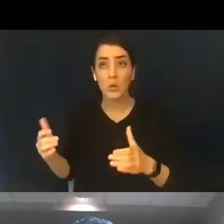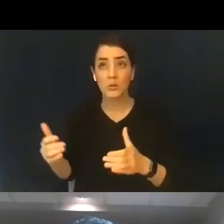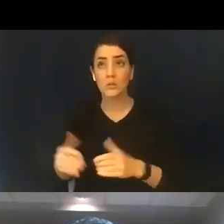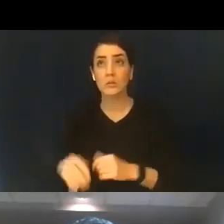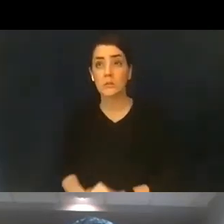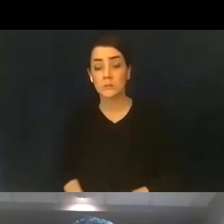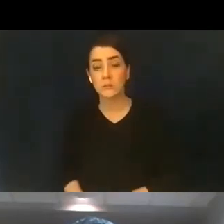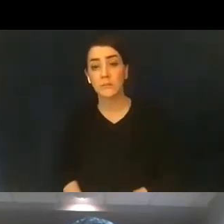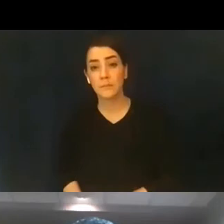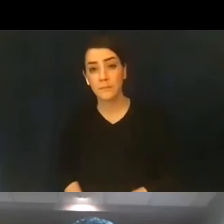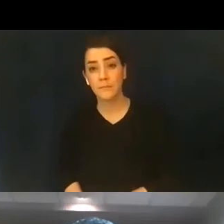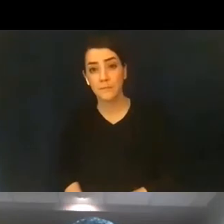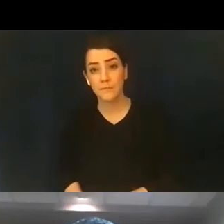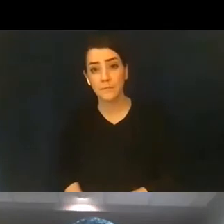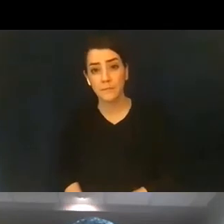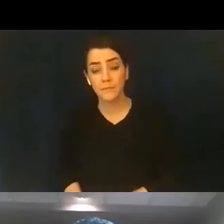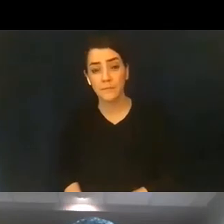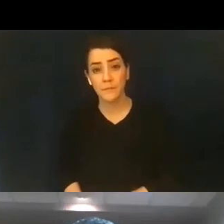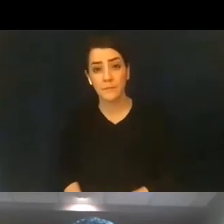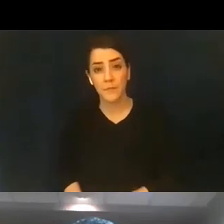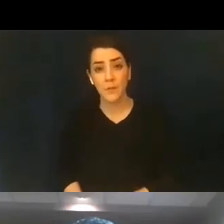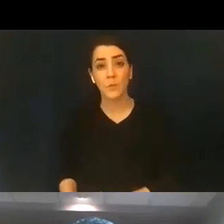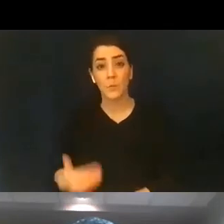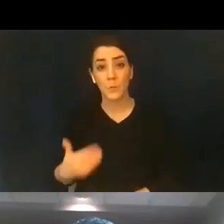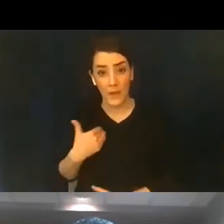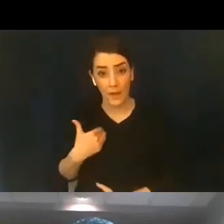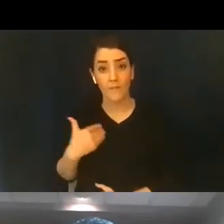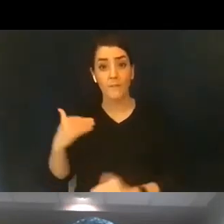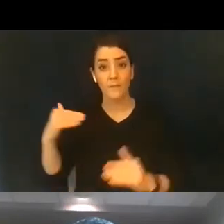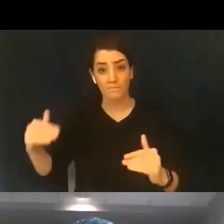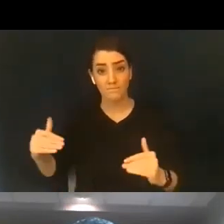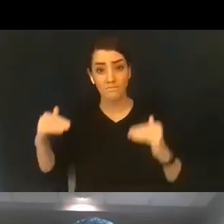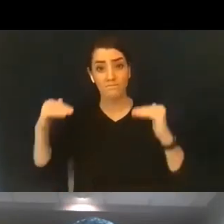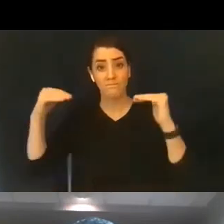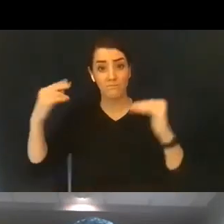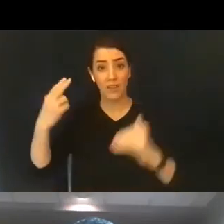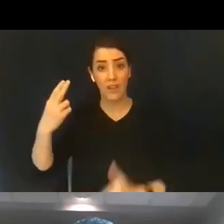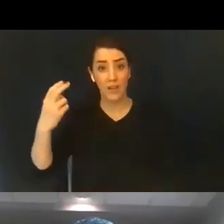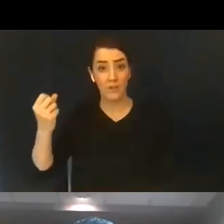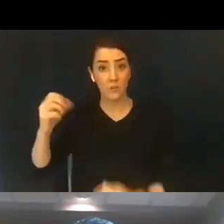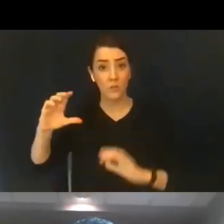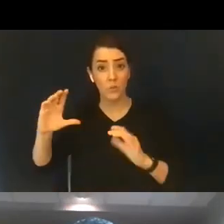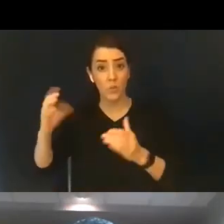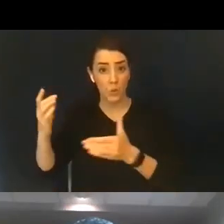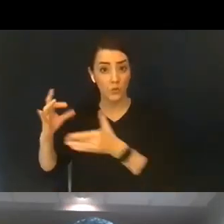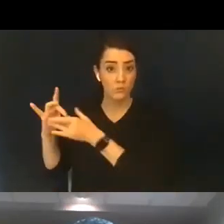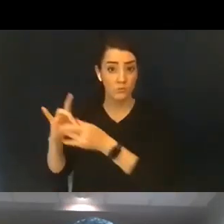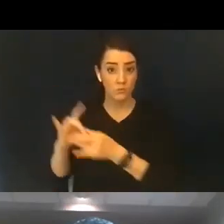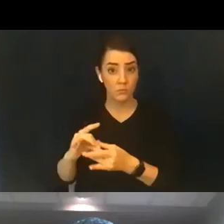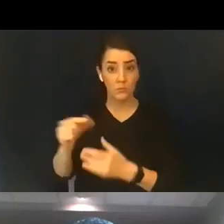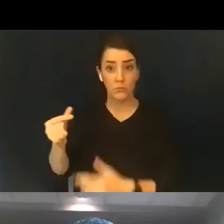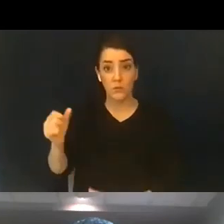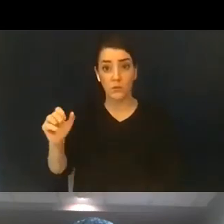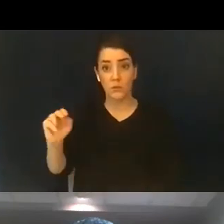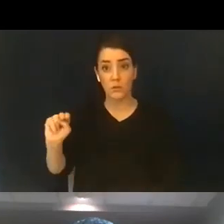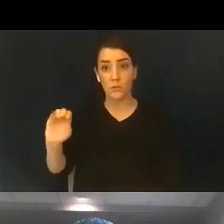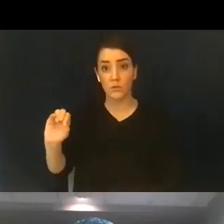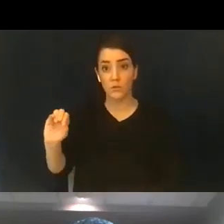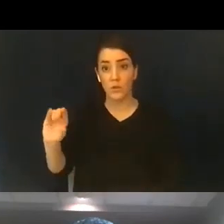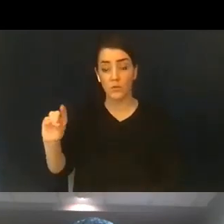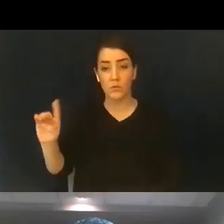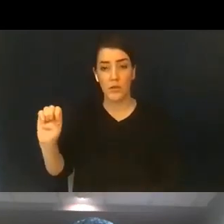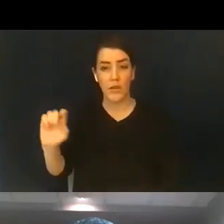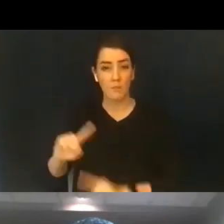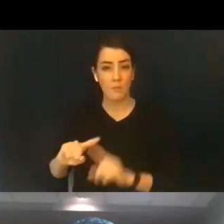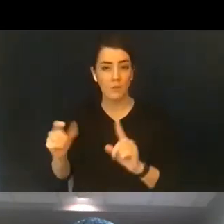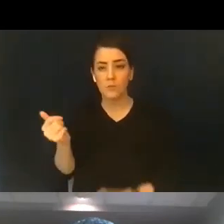teach genocide courses for advanced high school students. But those courses are few and far between, and I imagine